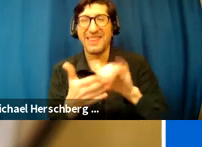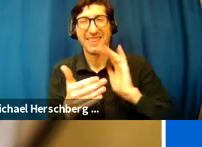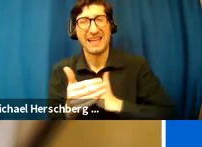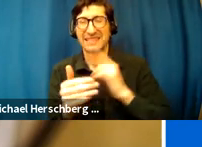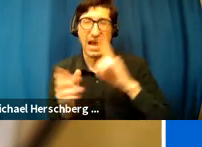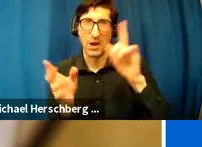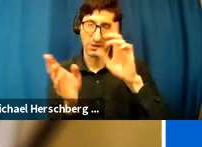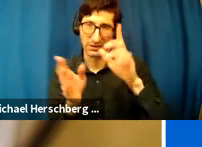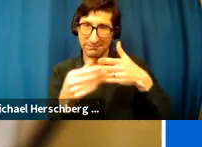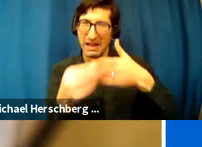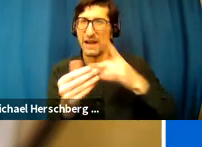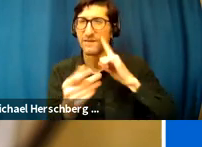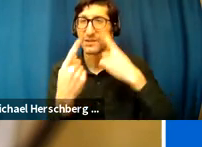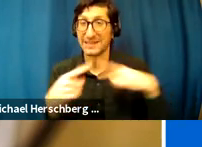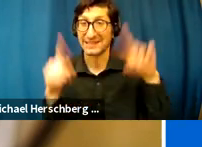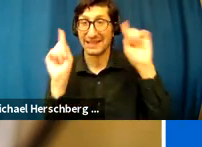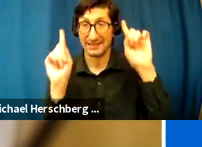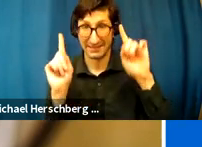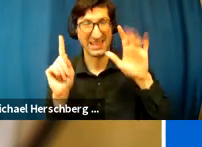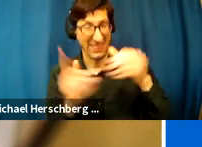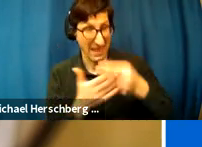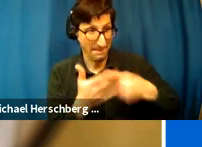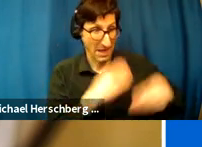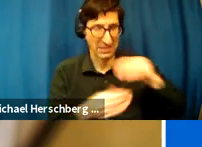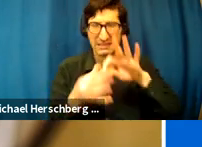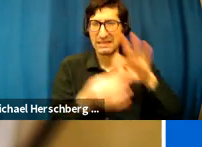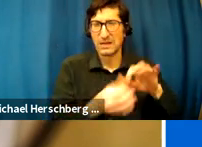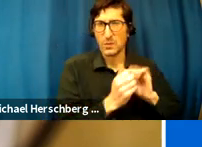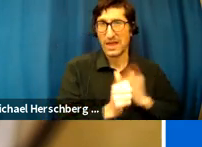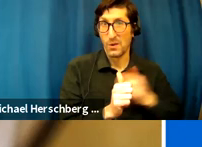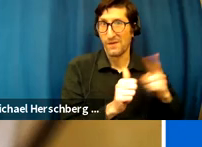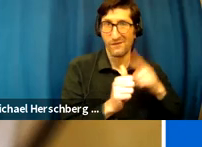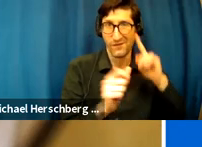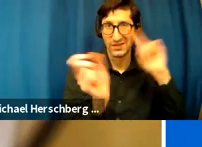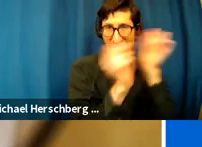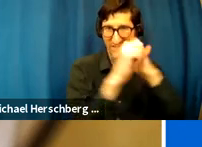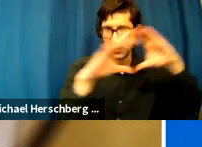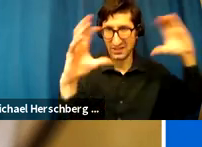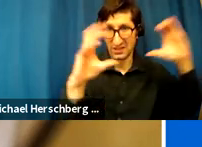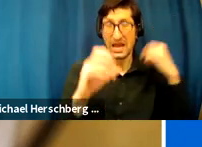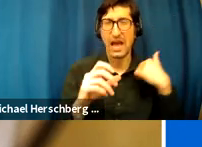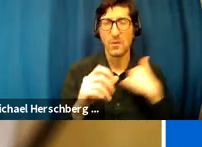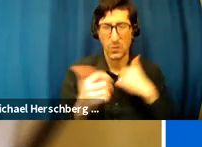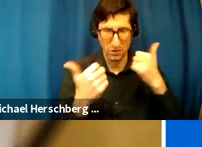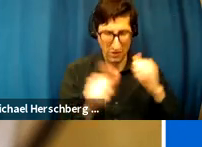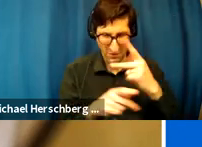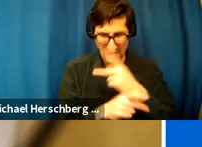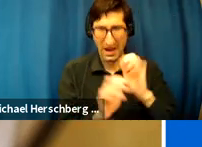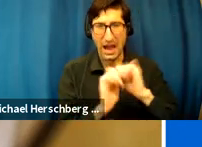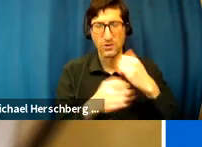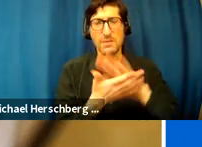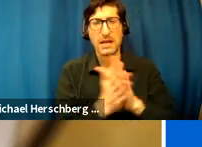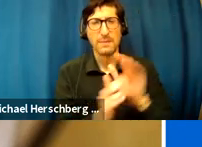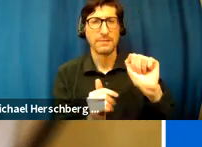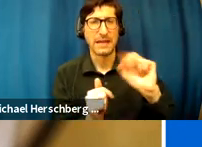success, and this budget is guided in that original vision, and we are anchoring it and focusing on ways to become an anti-racist school